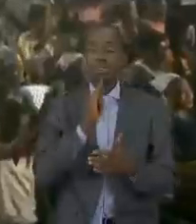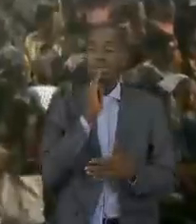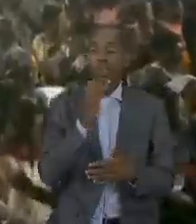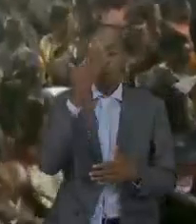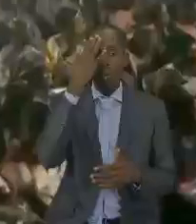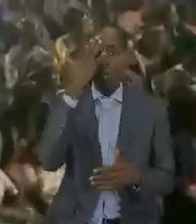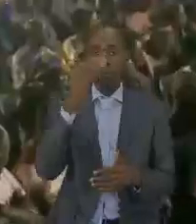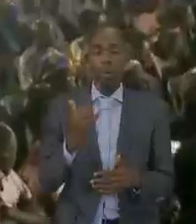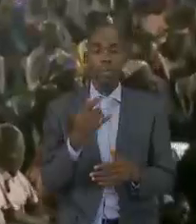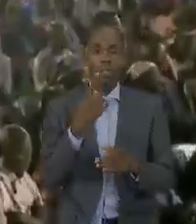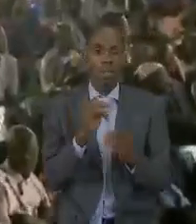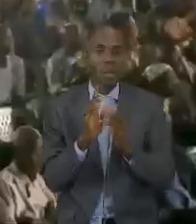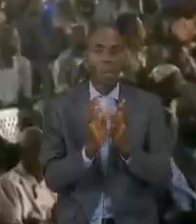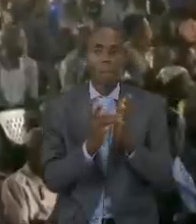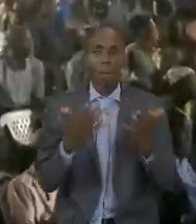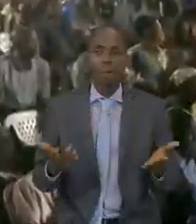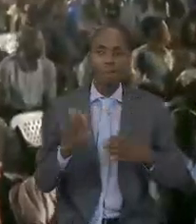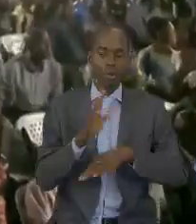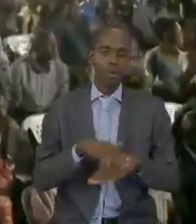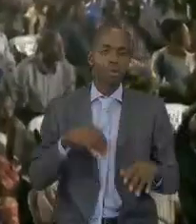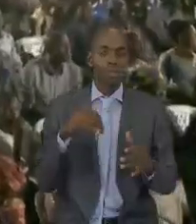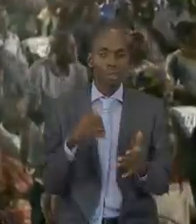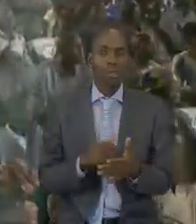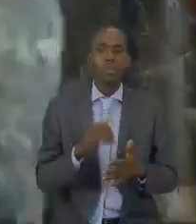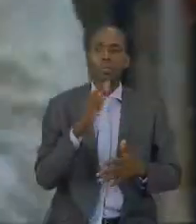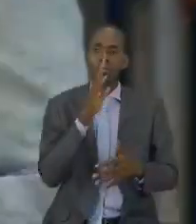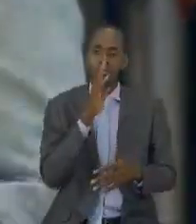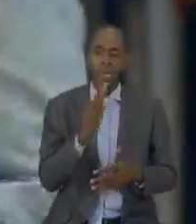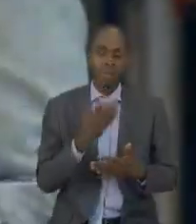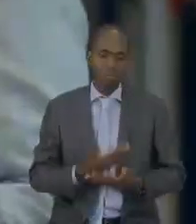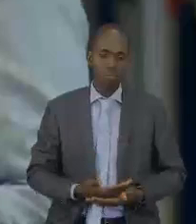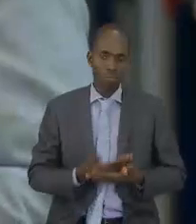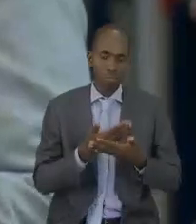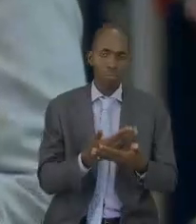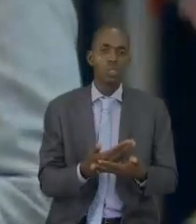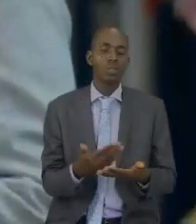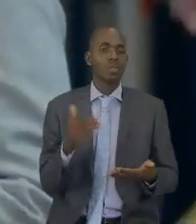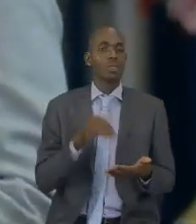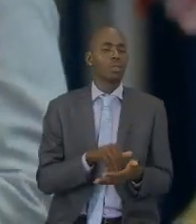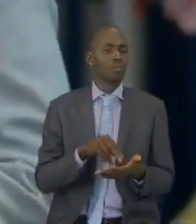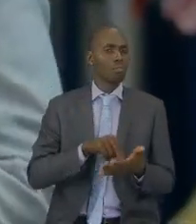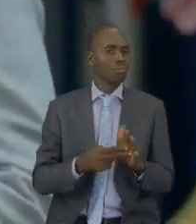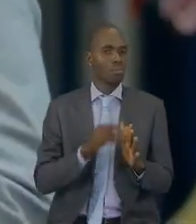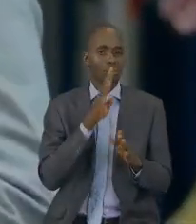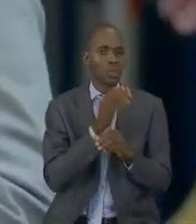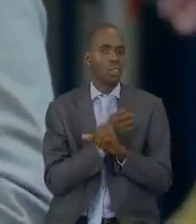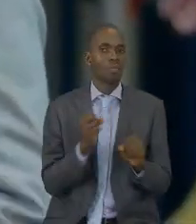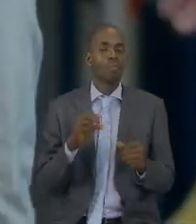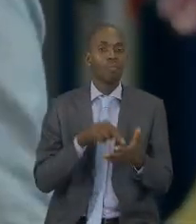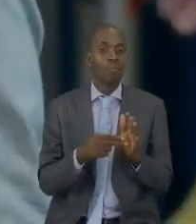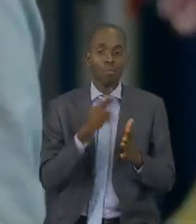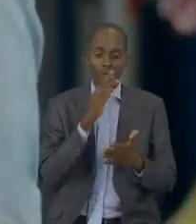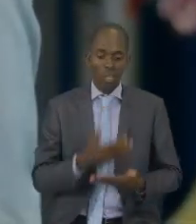That's why the Bible calls it being born again. It's like you are born now